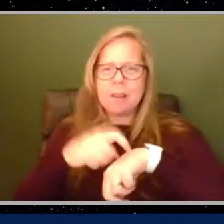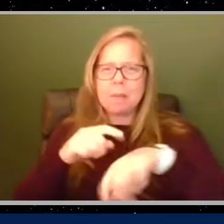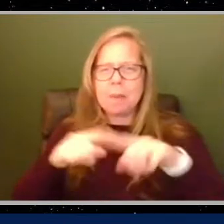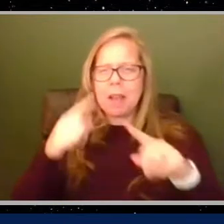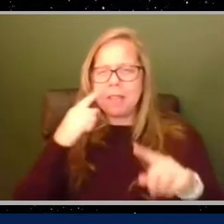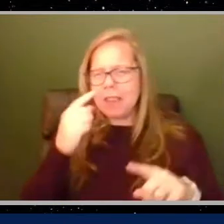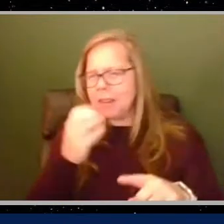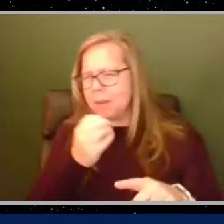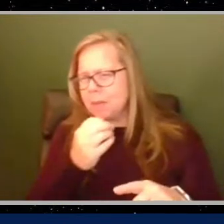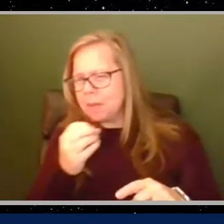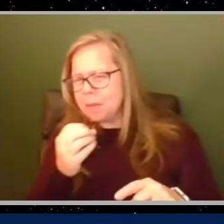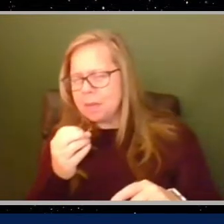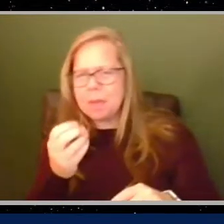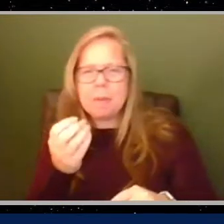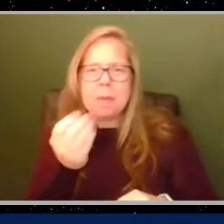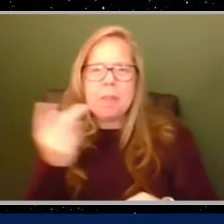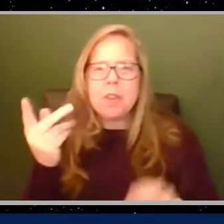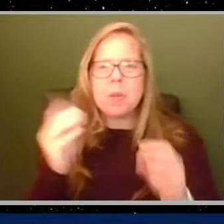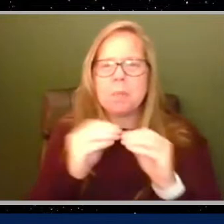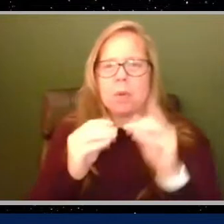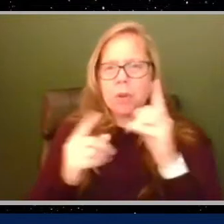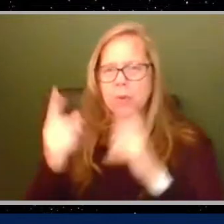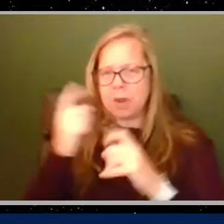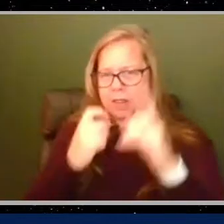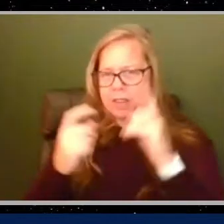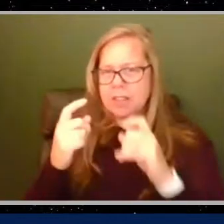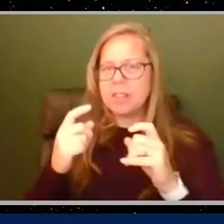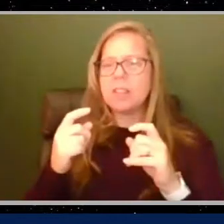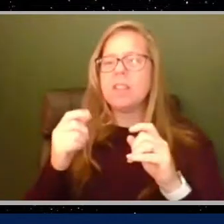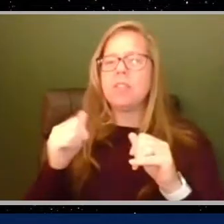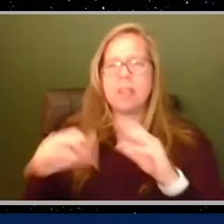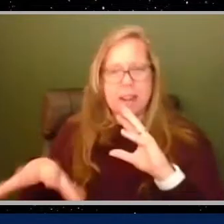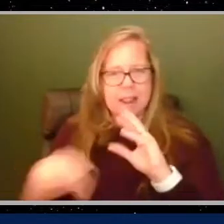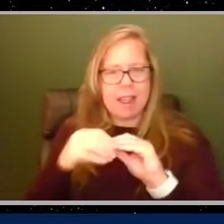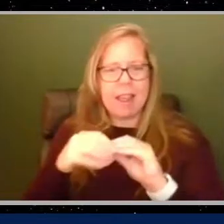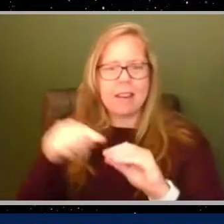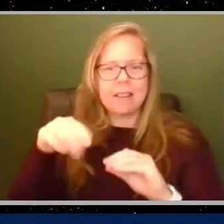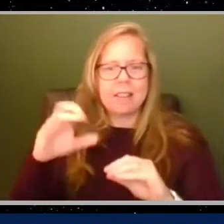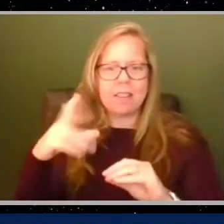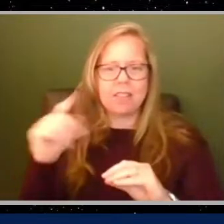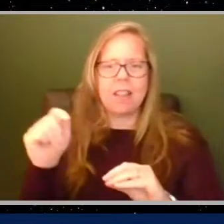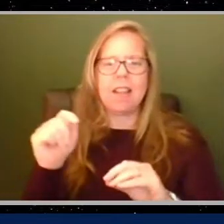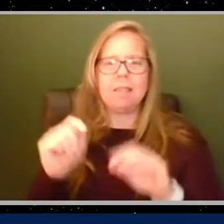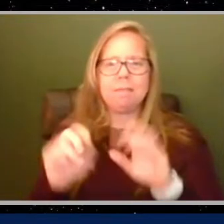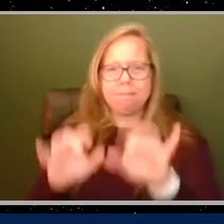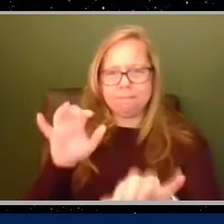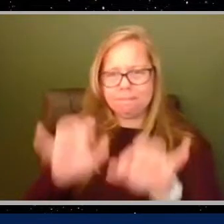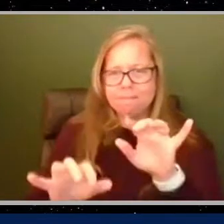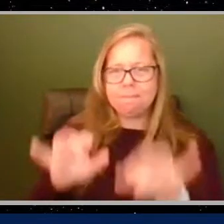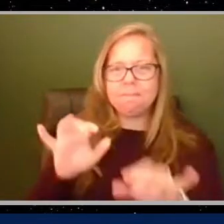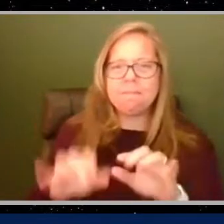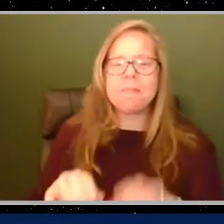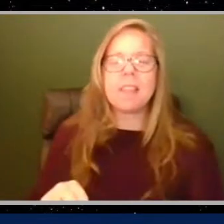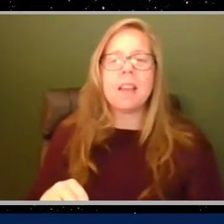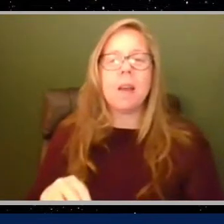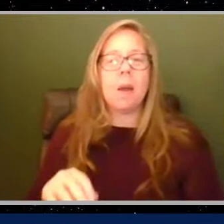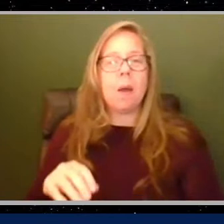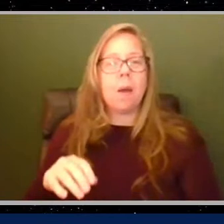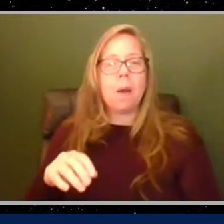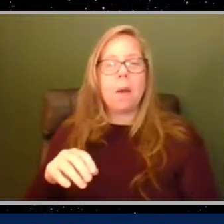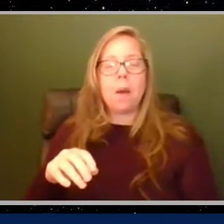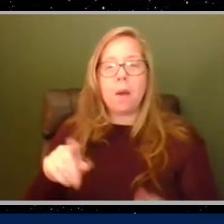more questions. So if you've got questions, tag us in chat. I've got a couple here already. One about, we've got a